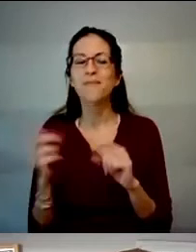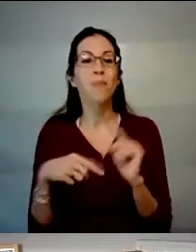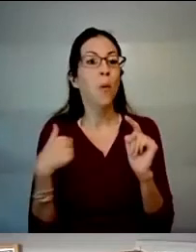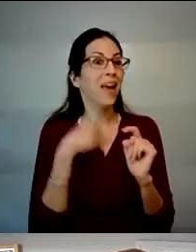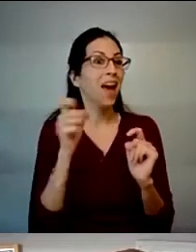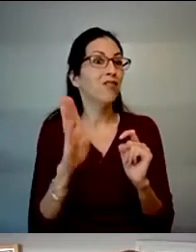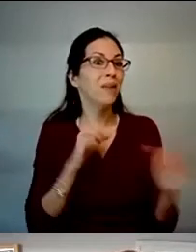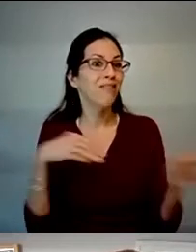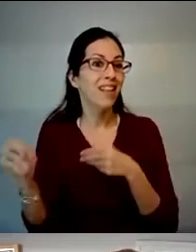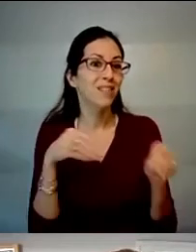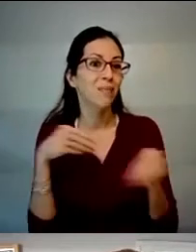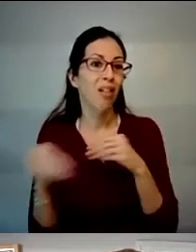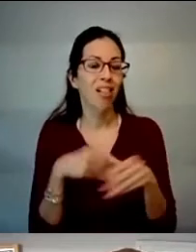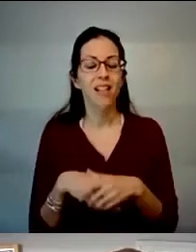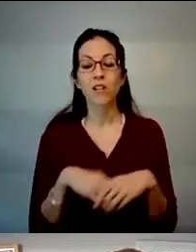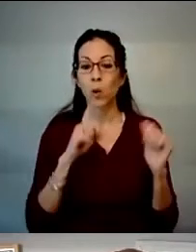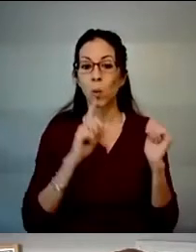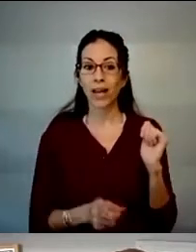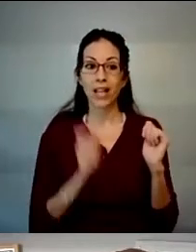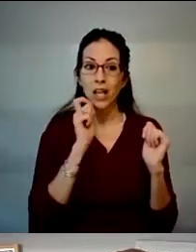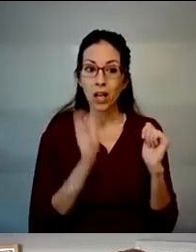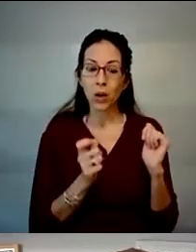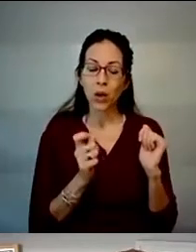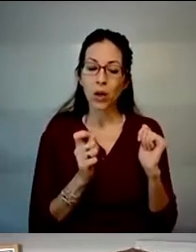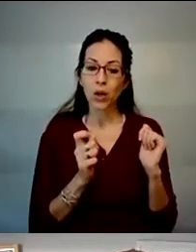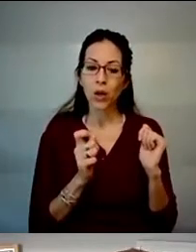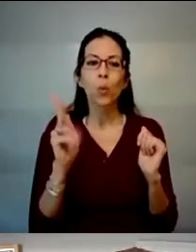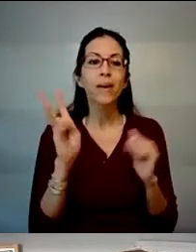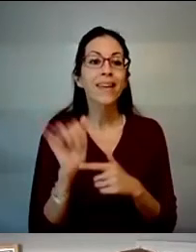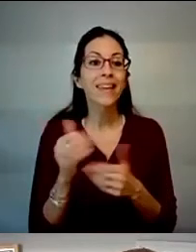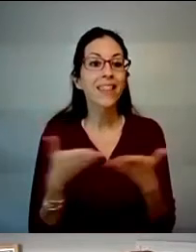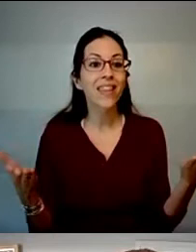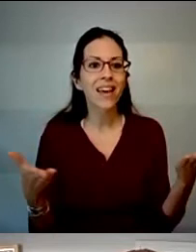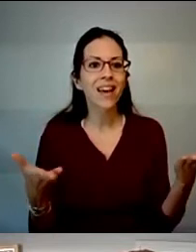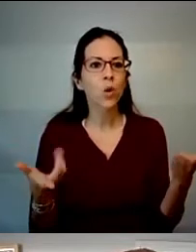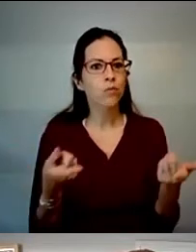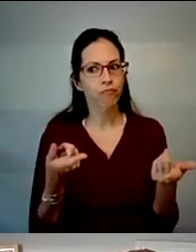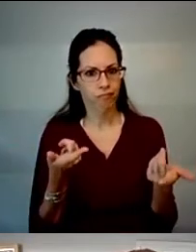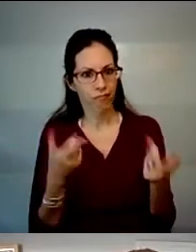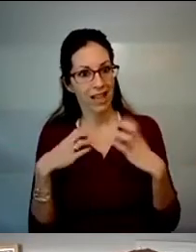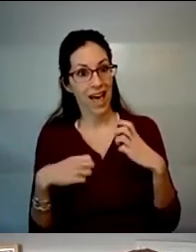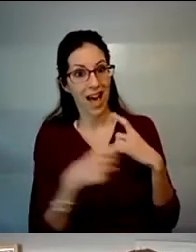think the key thing is asking our clients, what do they need from us? What we can't do this